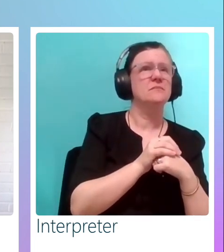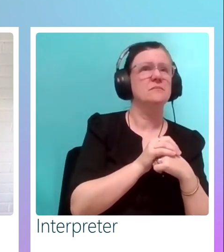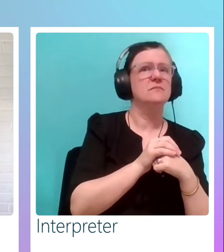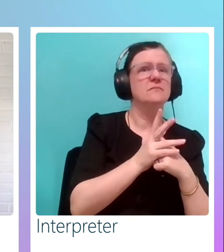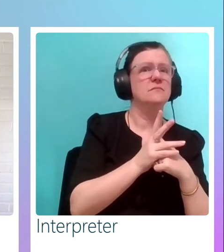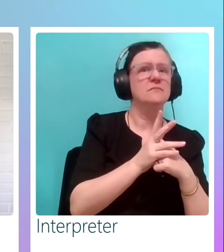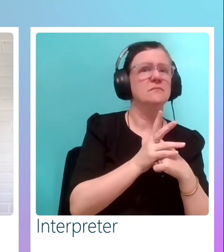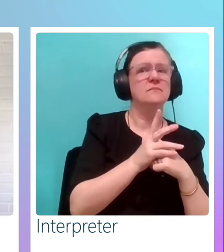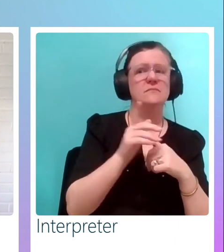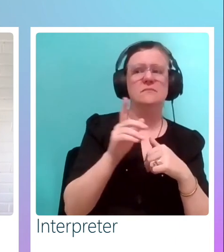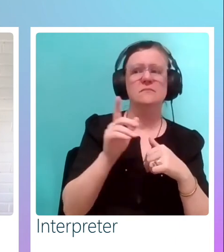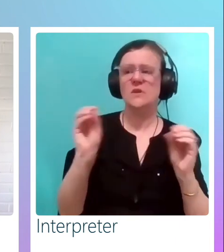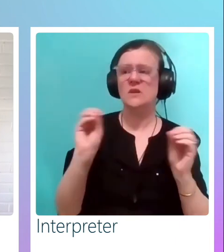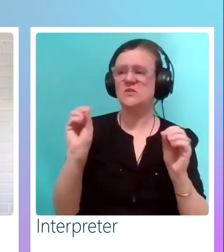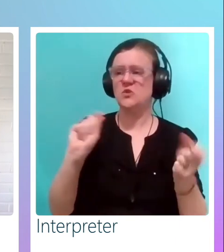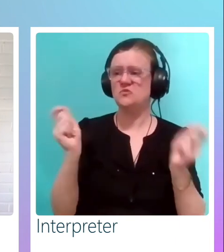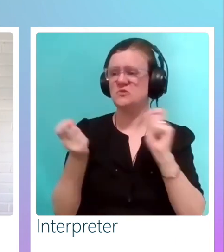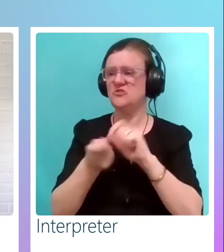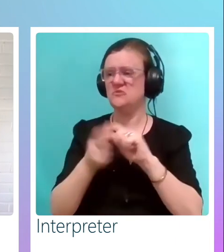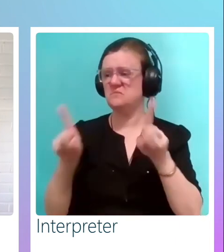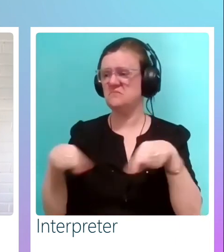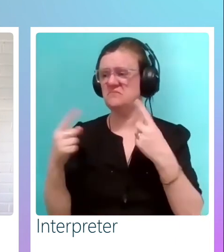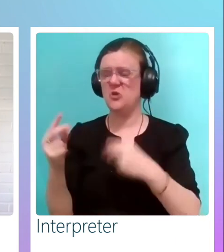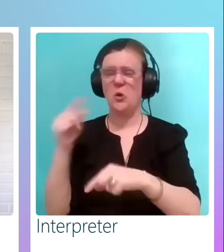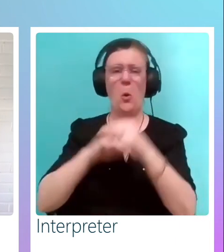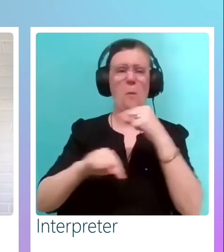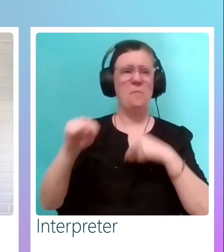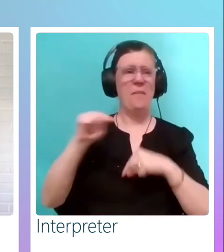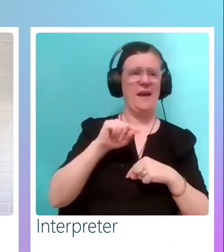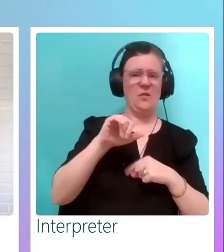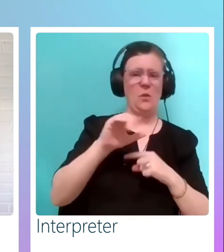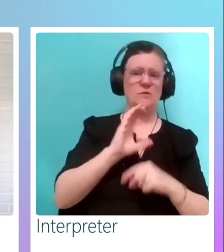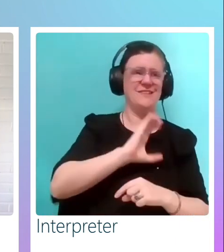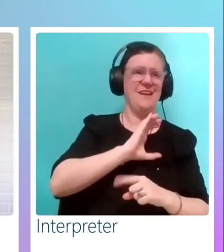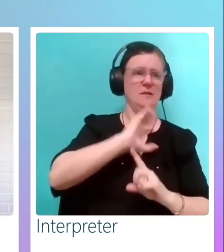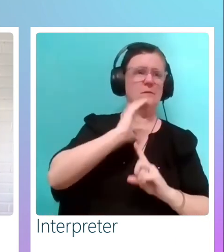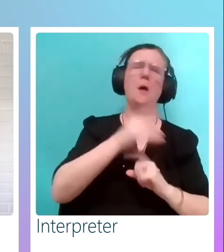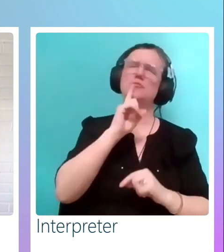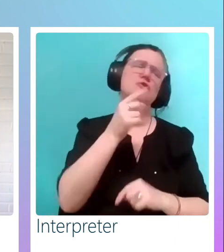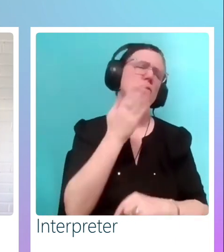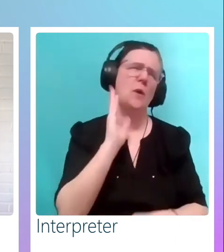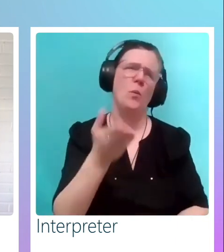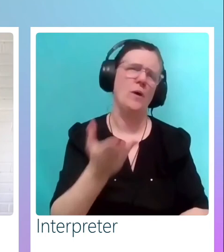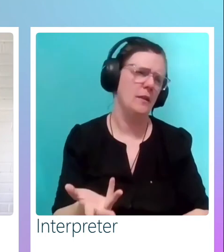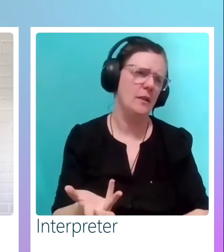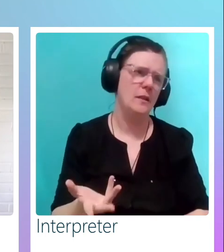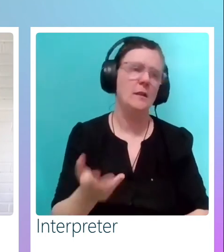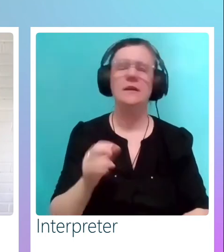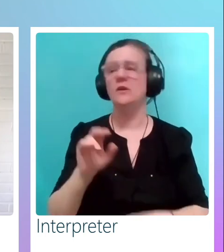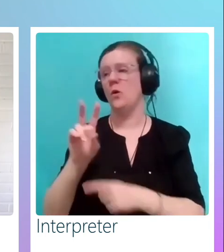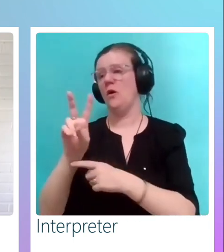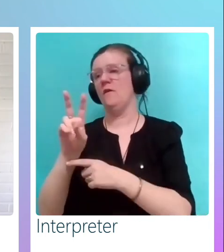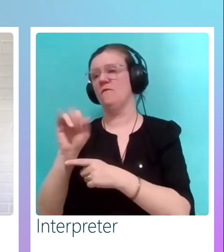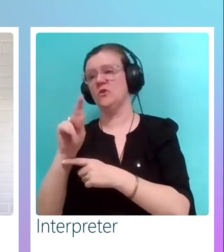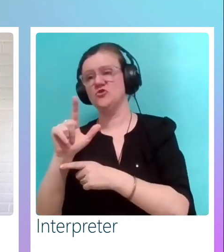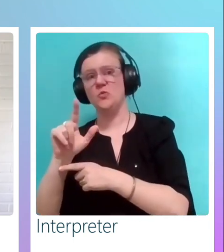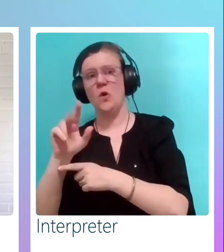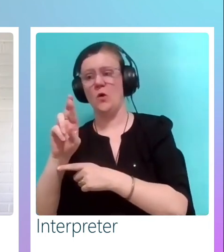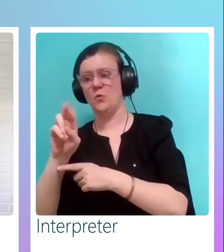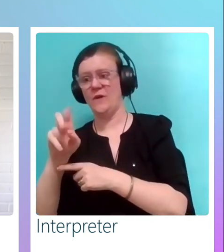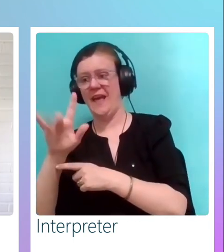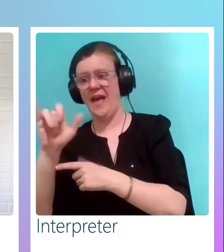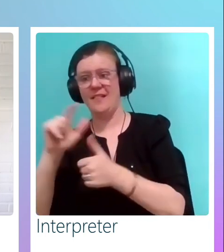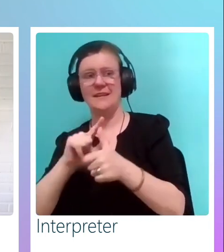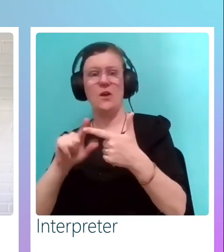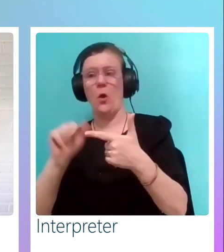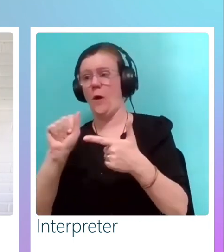over time that mean we need to revisit those particularly, but I'm sure there will be, things like virtual reality, things like artificial